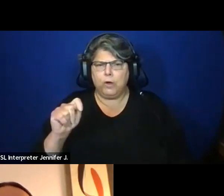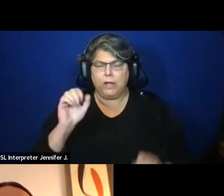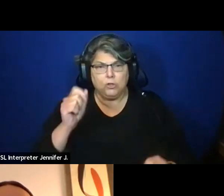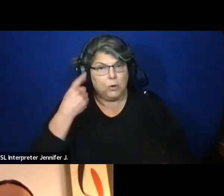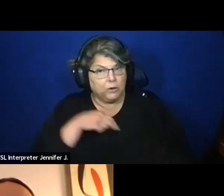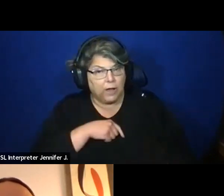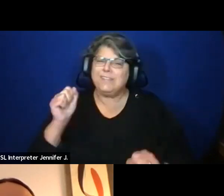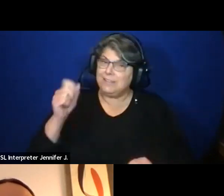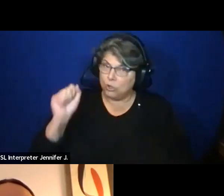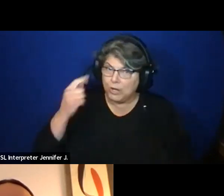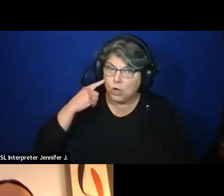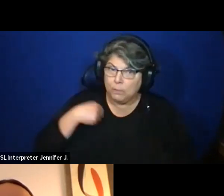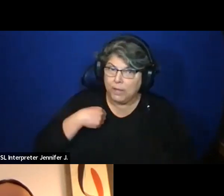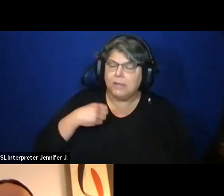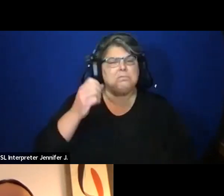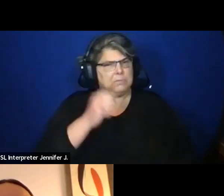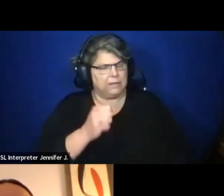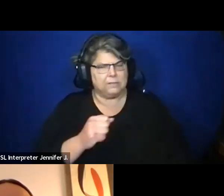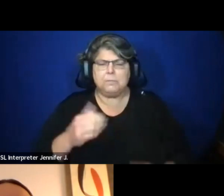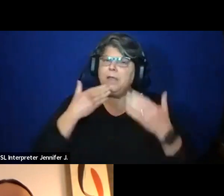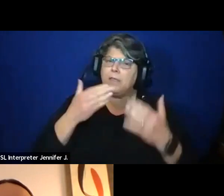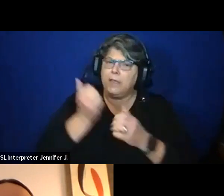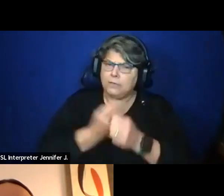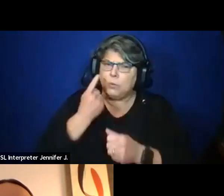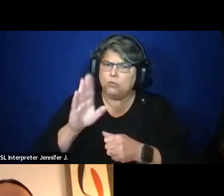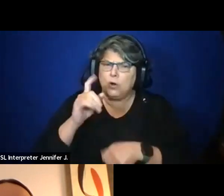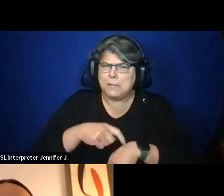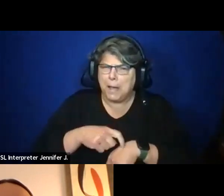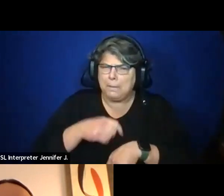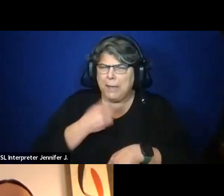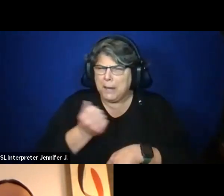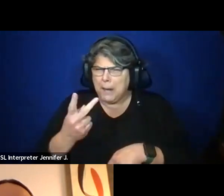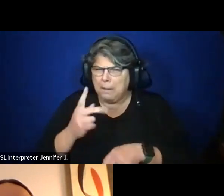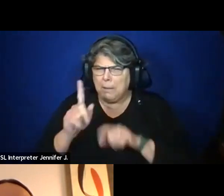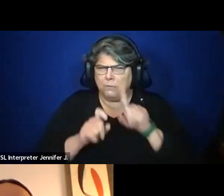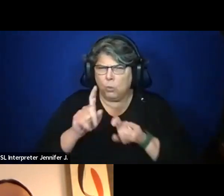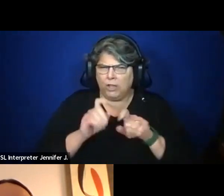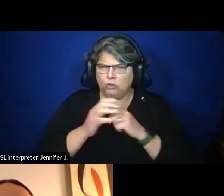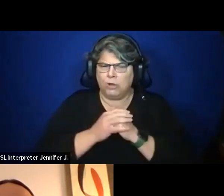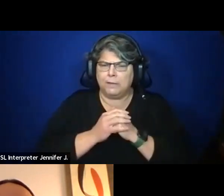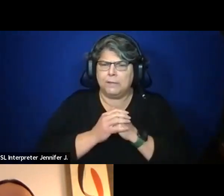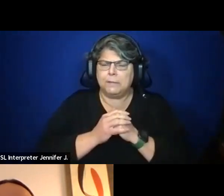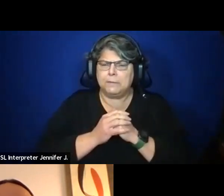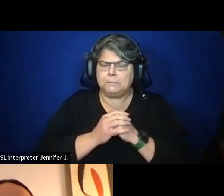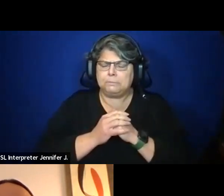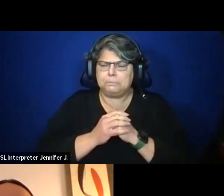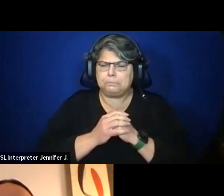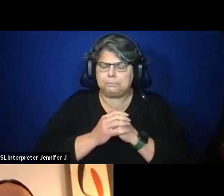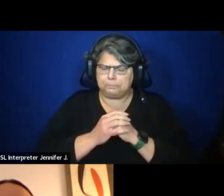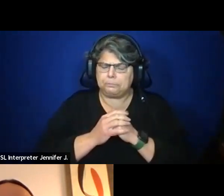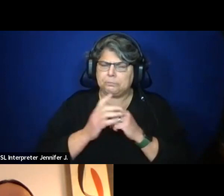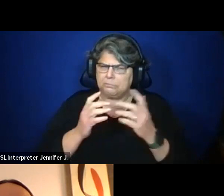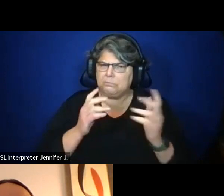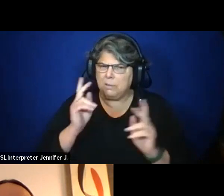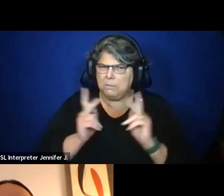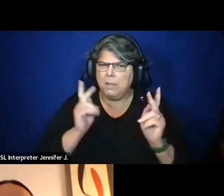you for joining us. Yeah, thanks everybody for your time. I had a couple questions. It's been